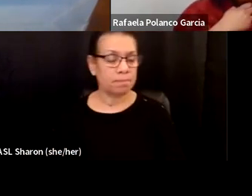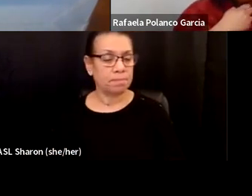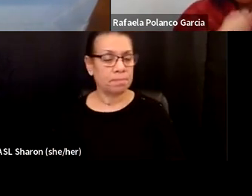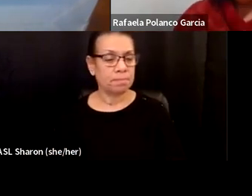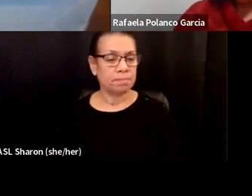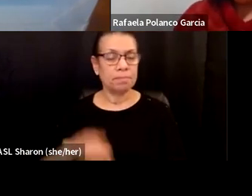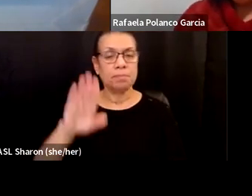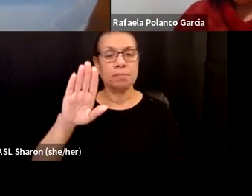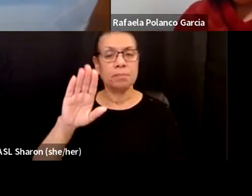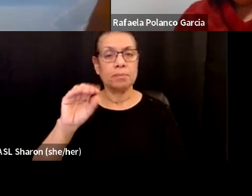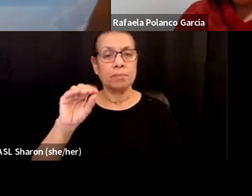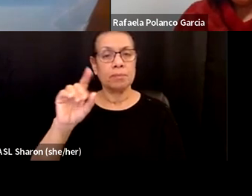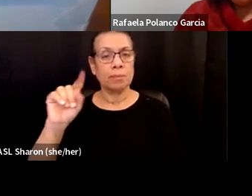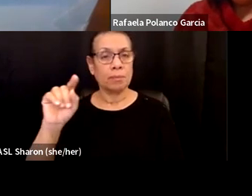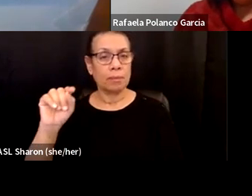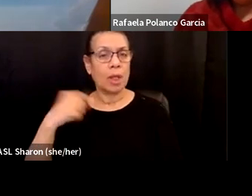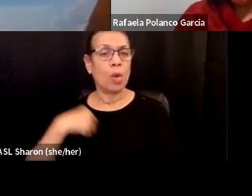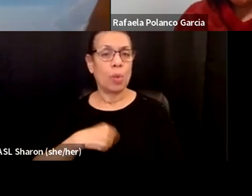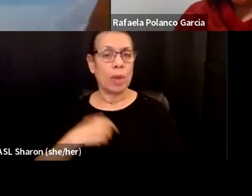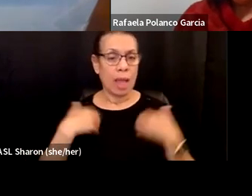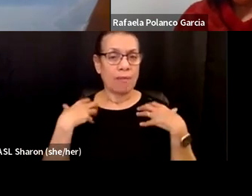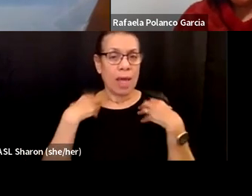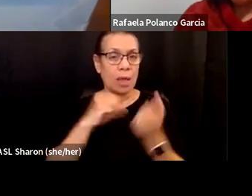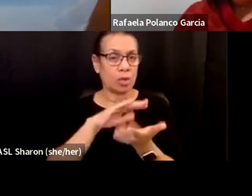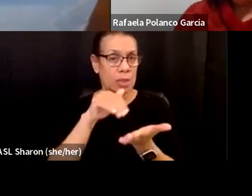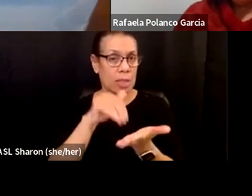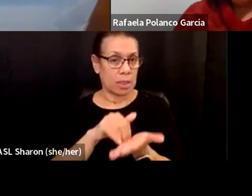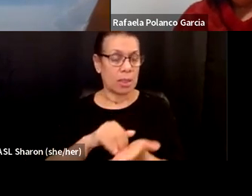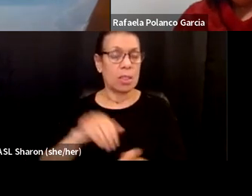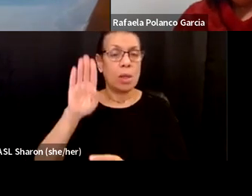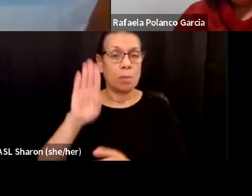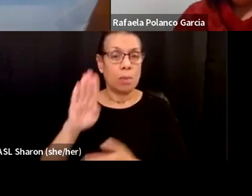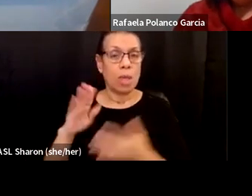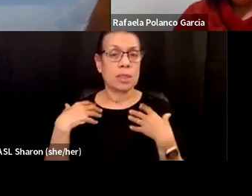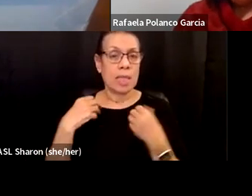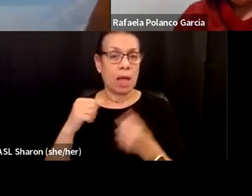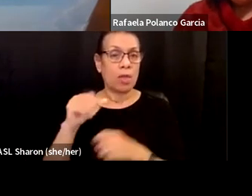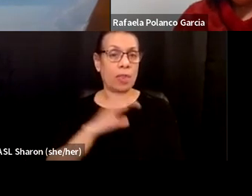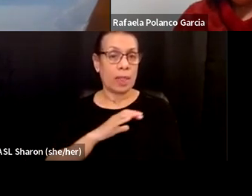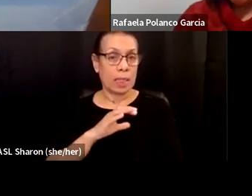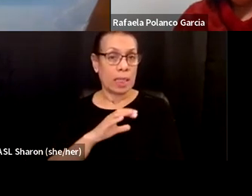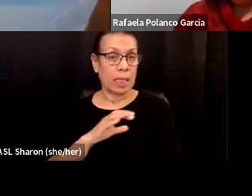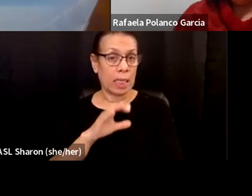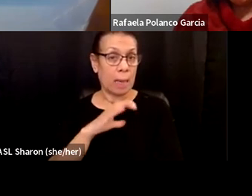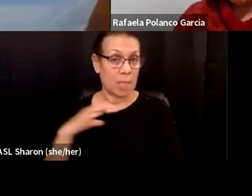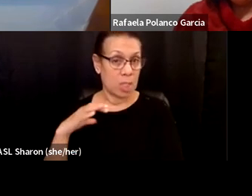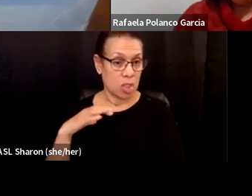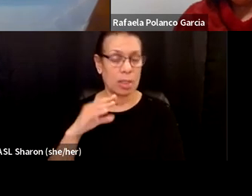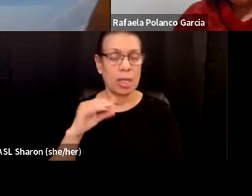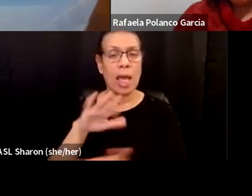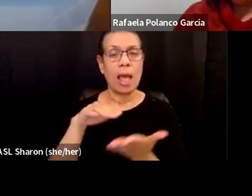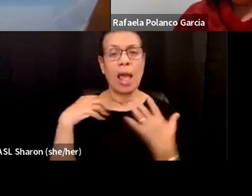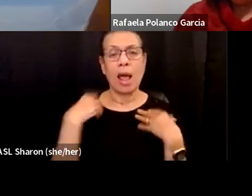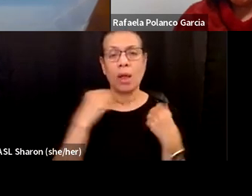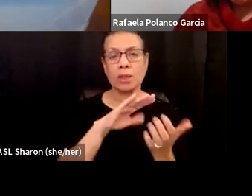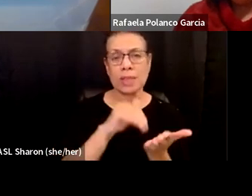have a health center that's staffed by the boston public health commission and uh the health center and our school